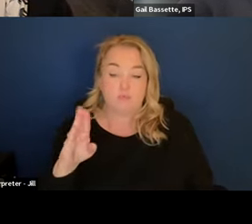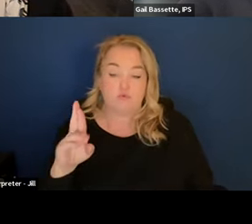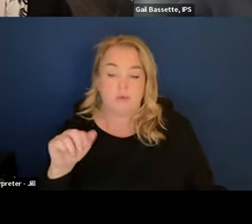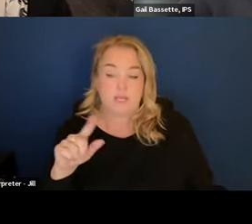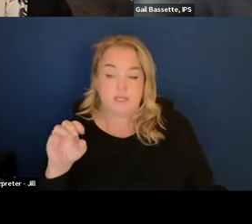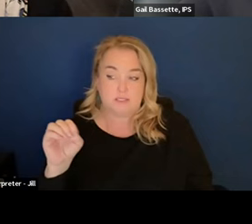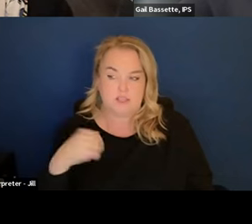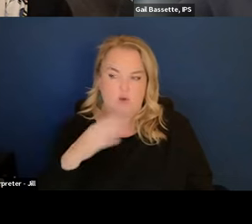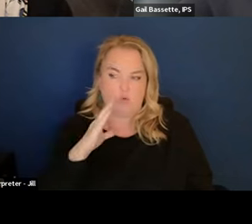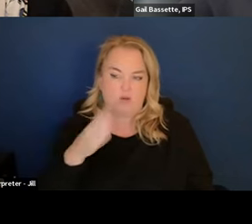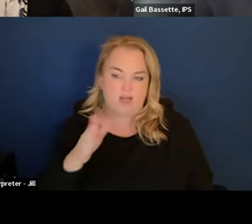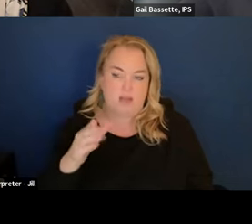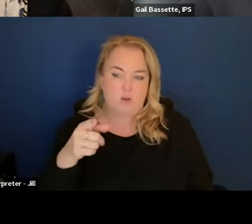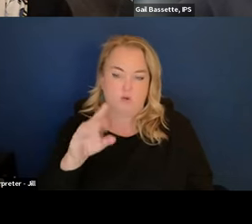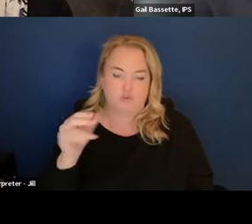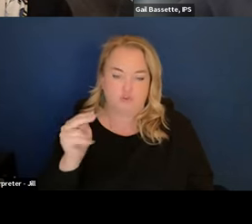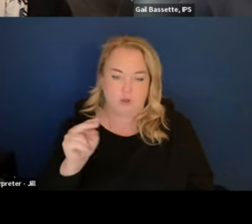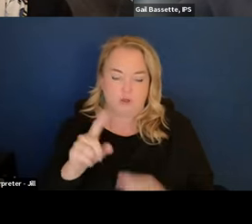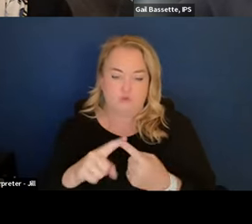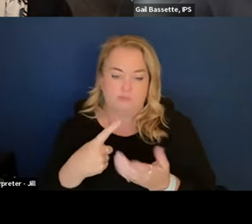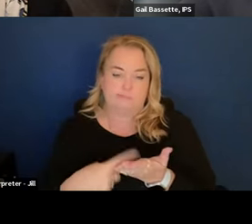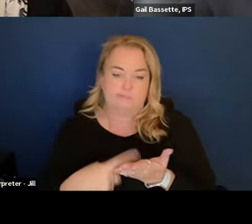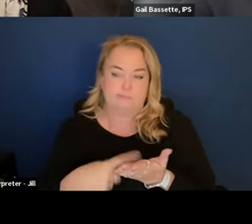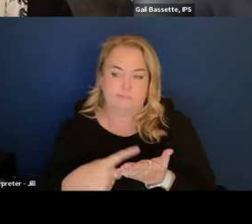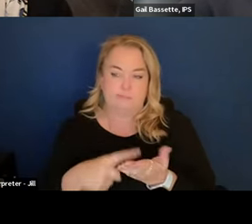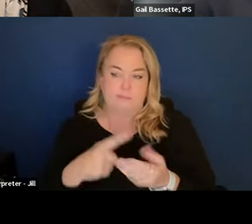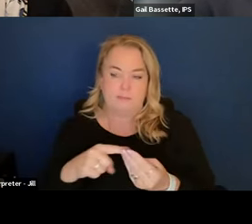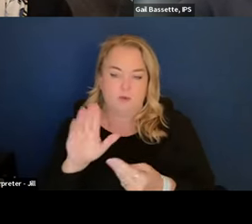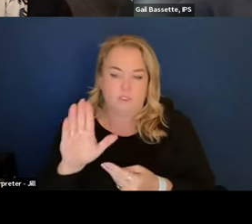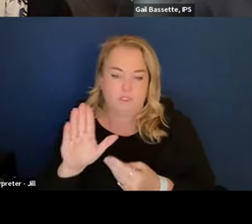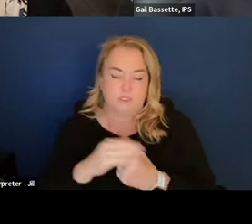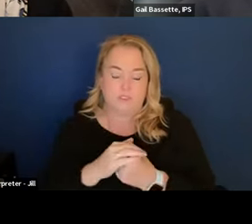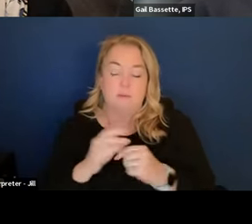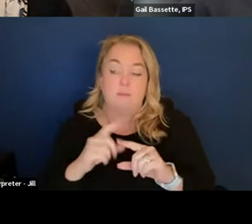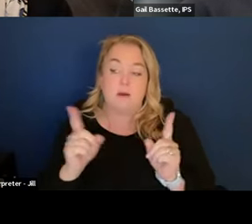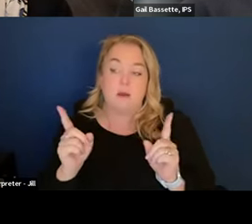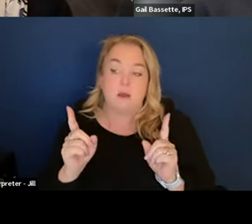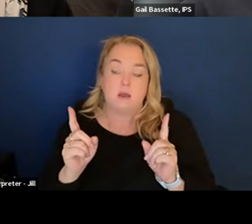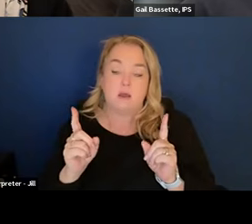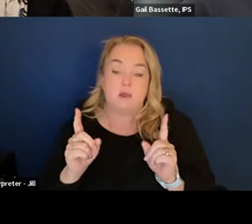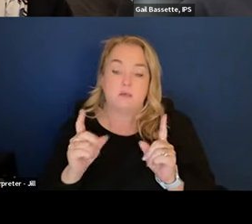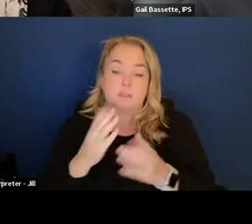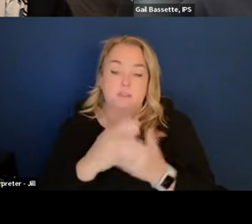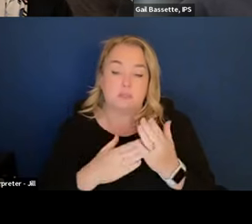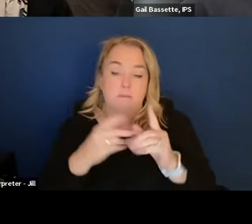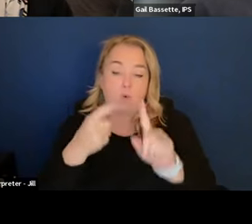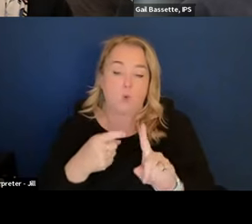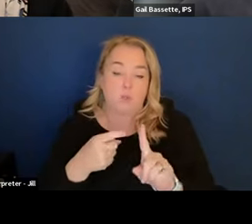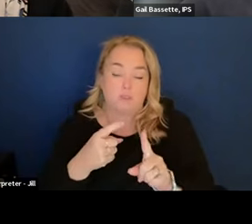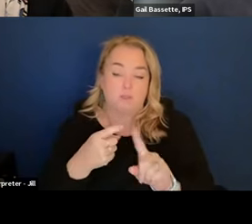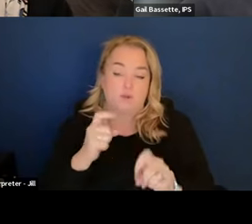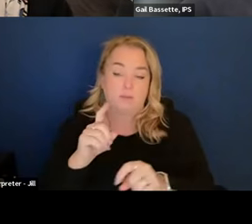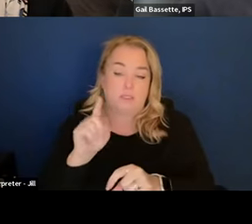John talk to you a little bit about that as we open up. But a couple of key points from his bio that